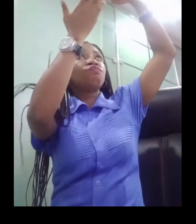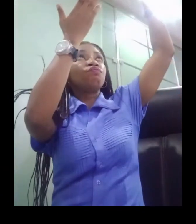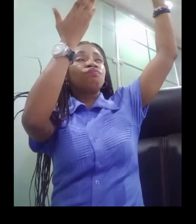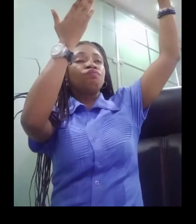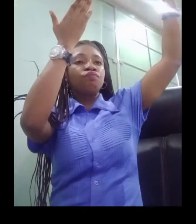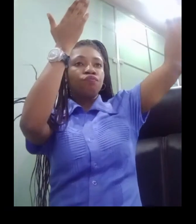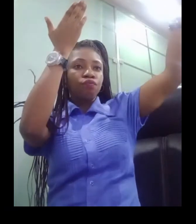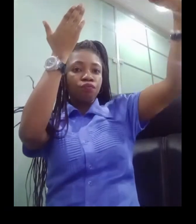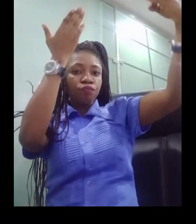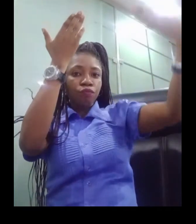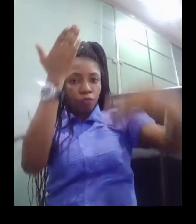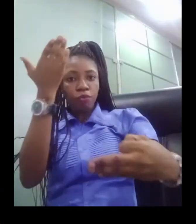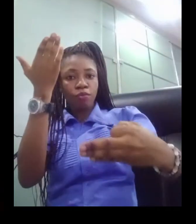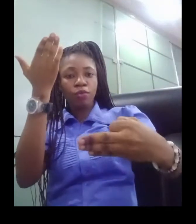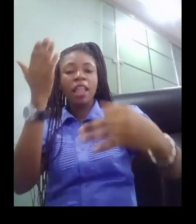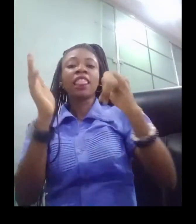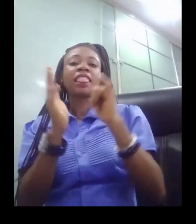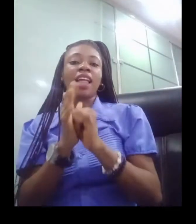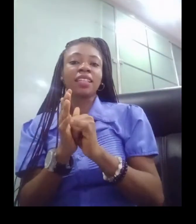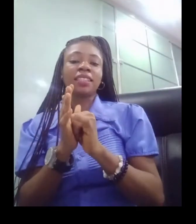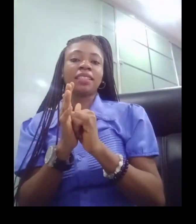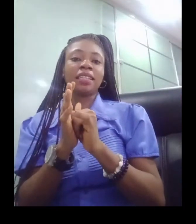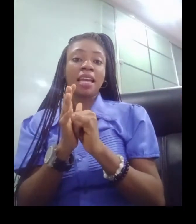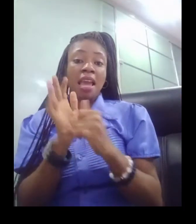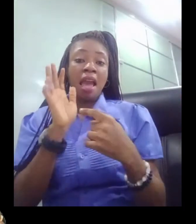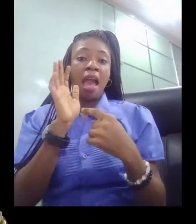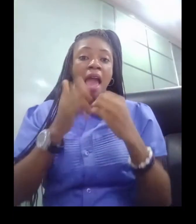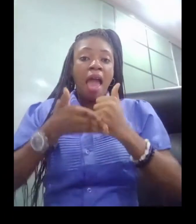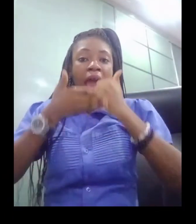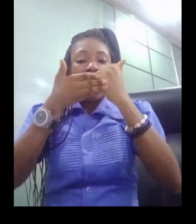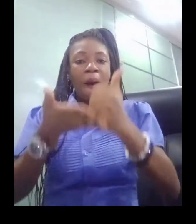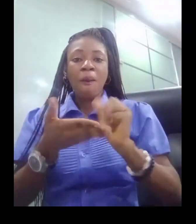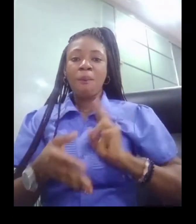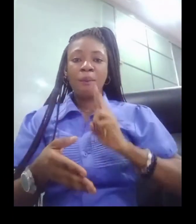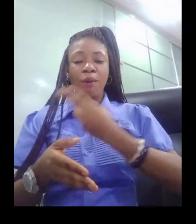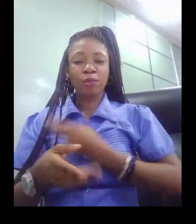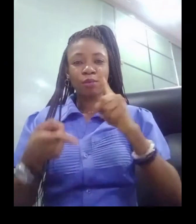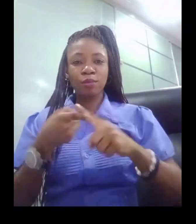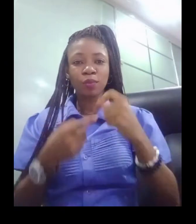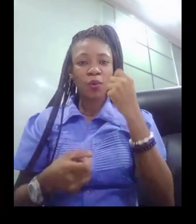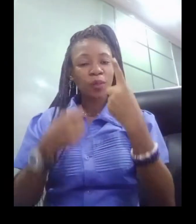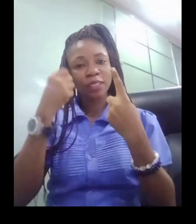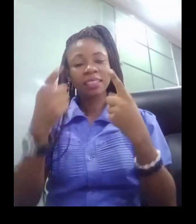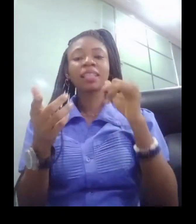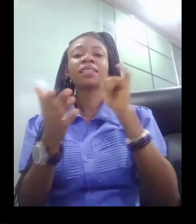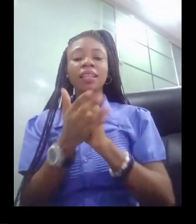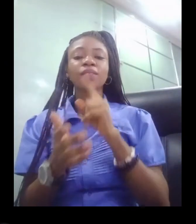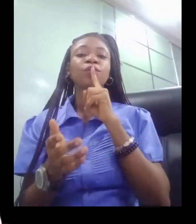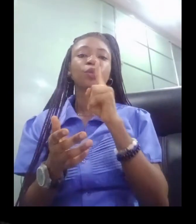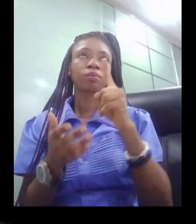movement makes us, or makes an average person, to understand that there is a